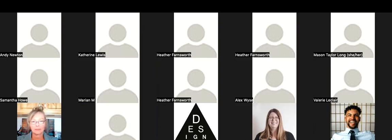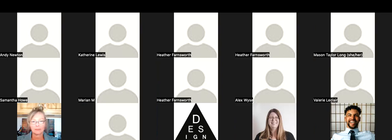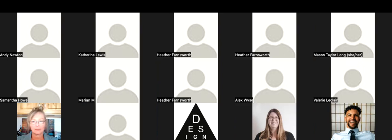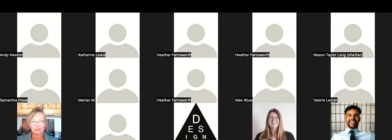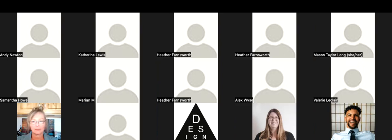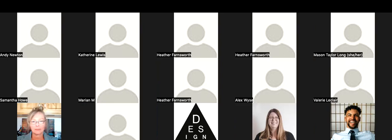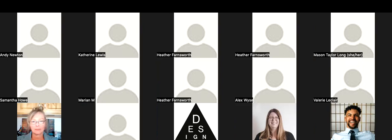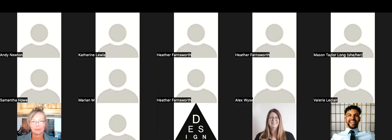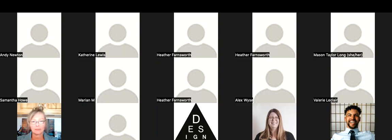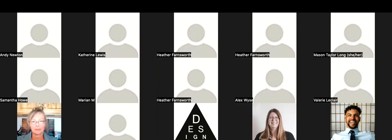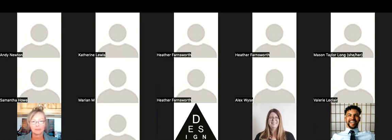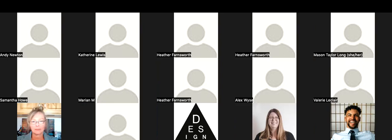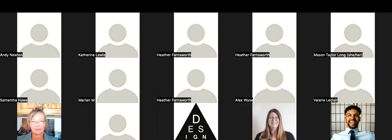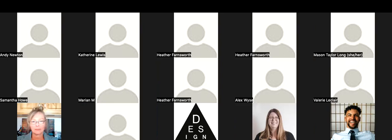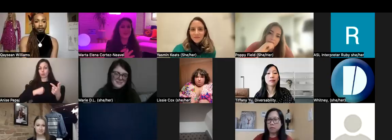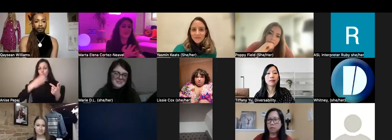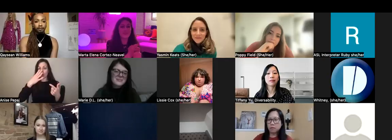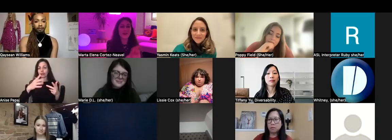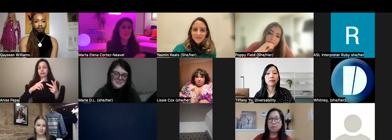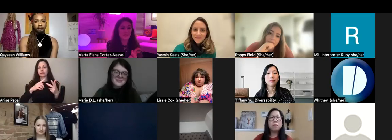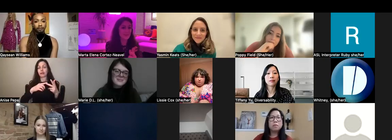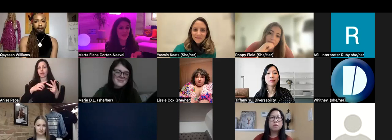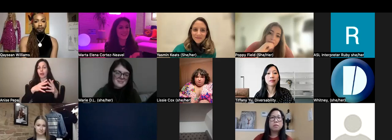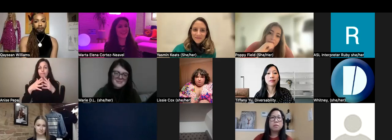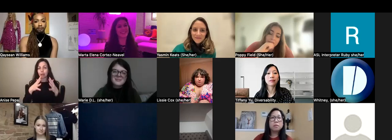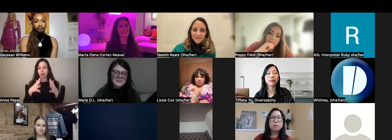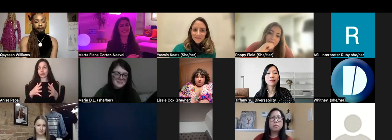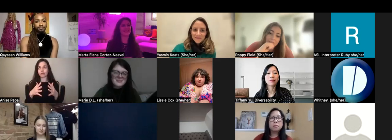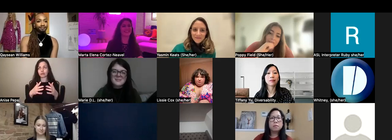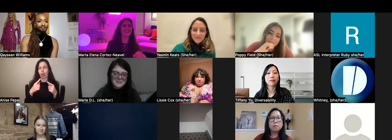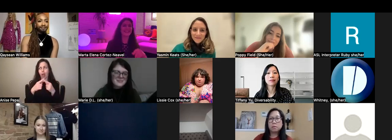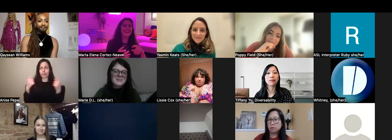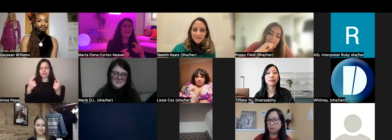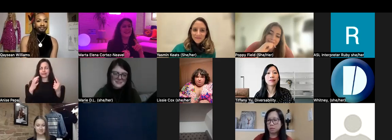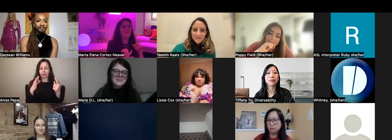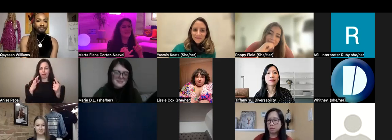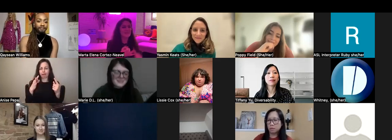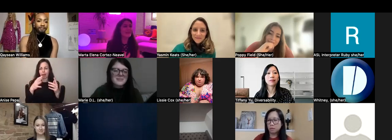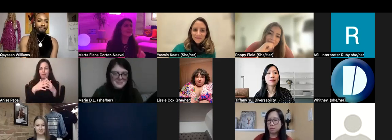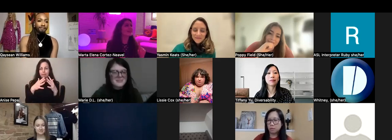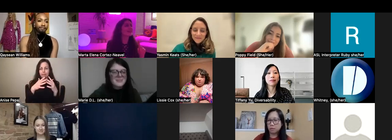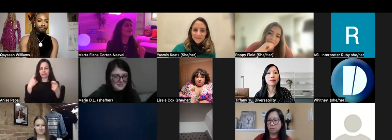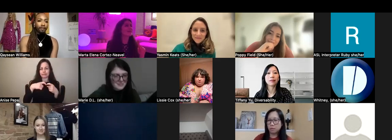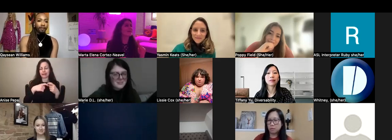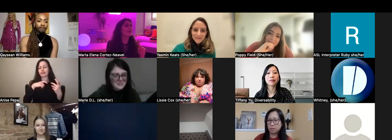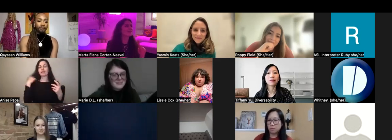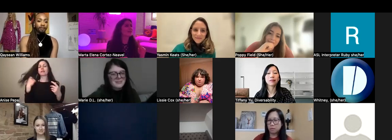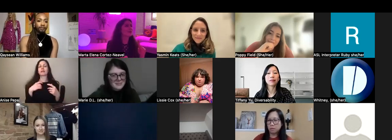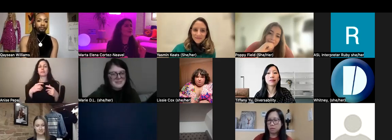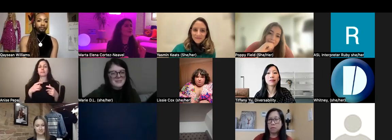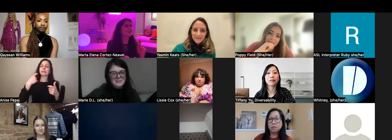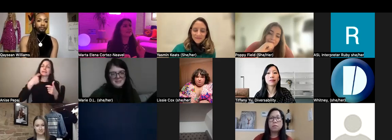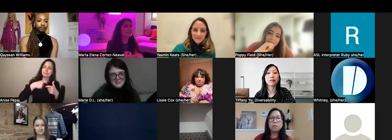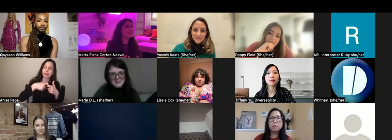Hispanic, white, American, whatever the opposite of Hispanic is, essentially, Hispanic, you